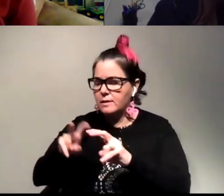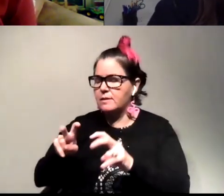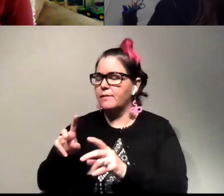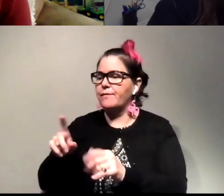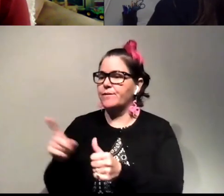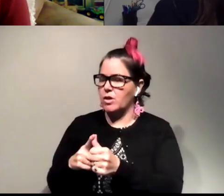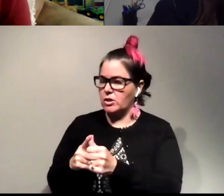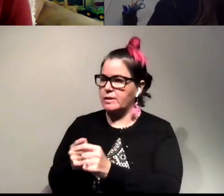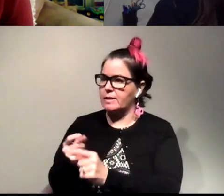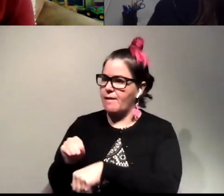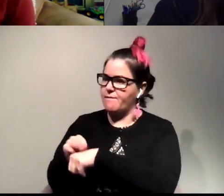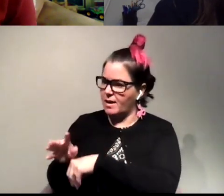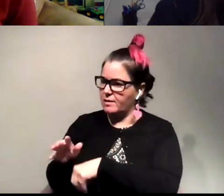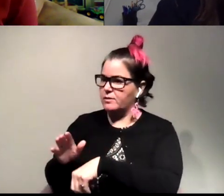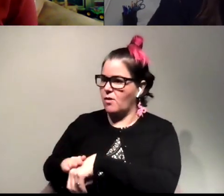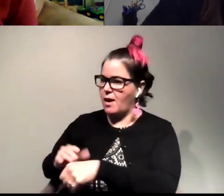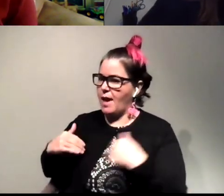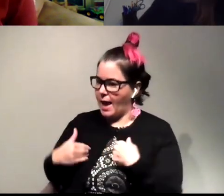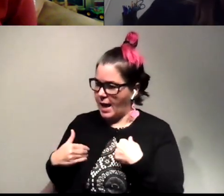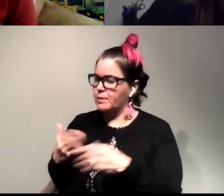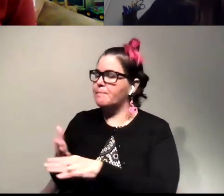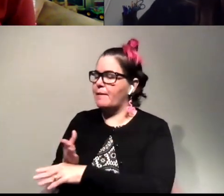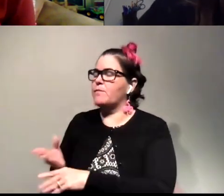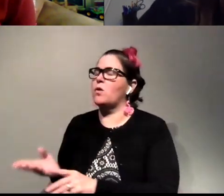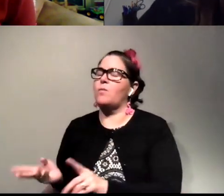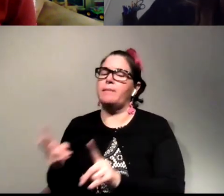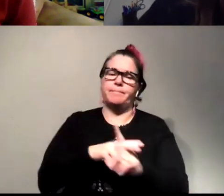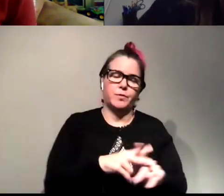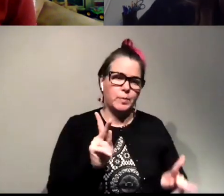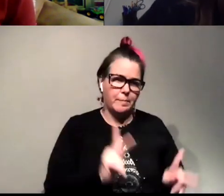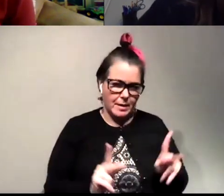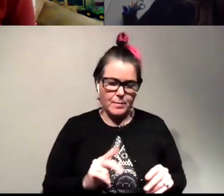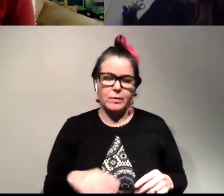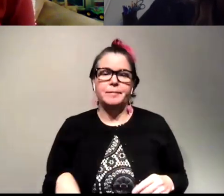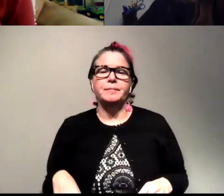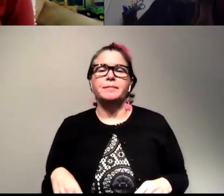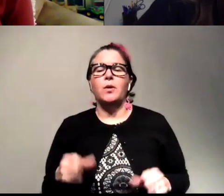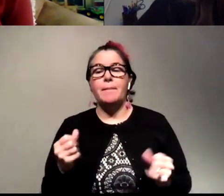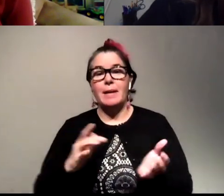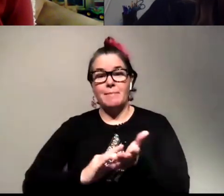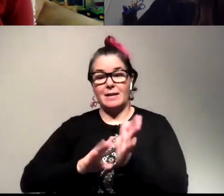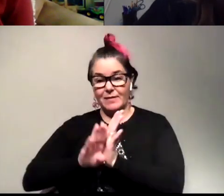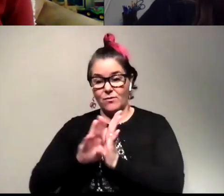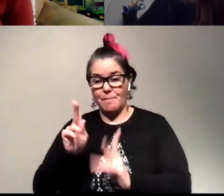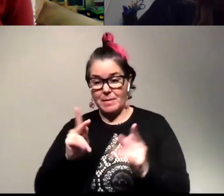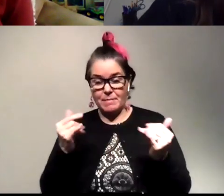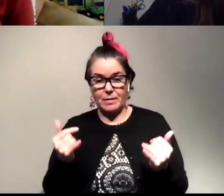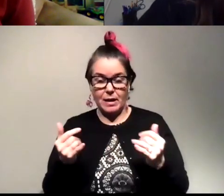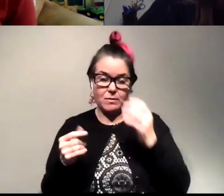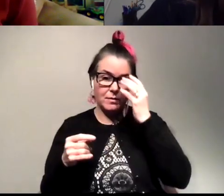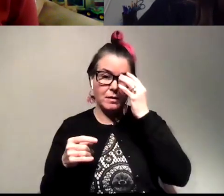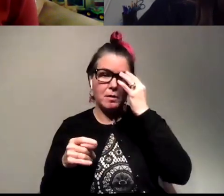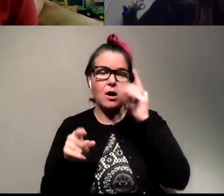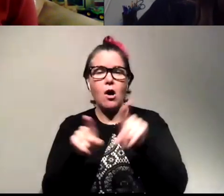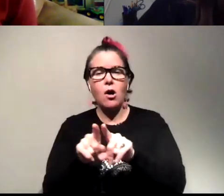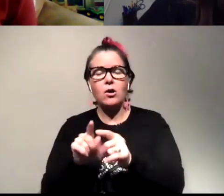animals before we give them to people. And a lot of the medications that we're trying to develop for people are also drugs